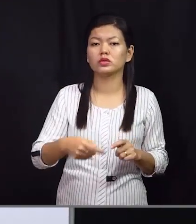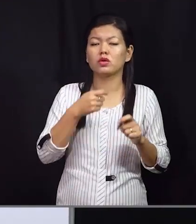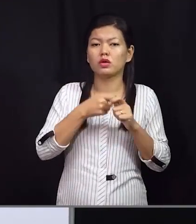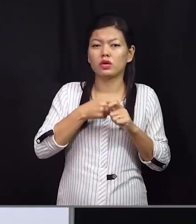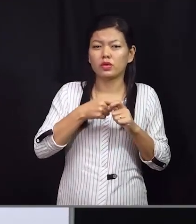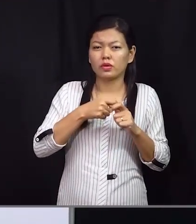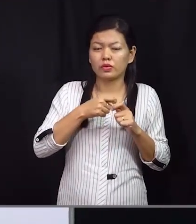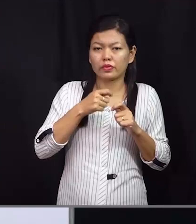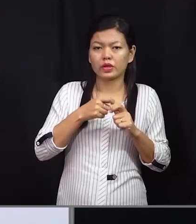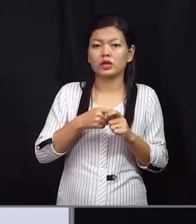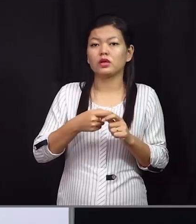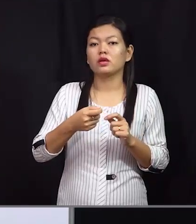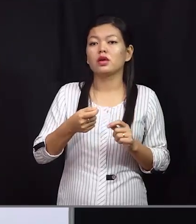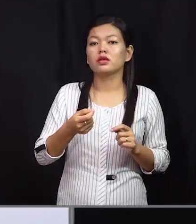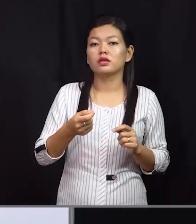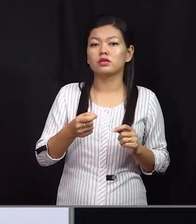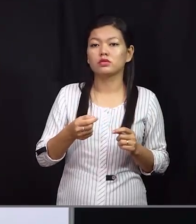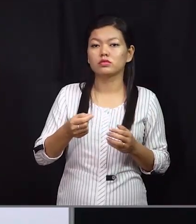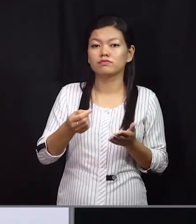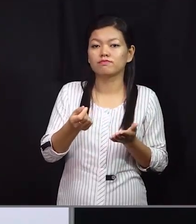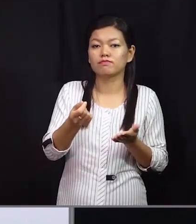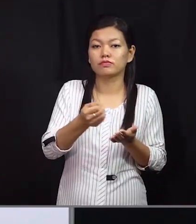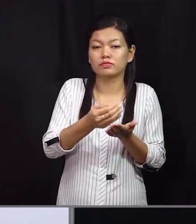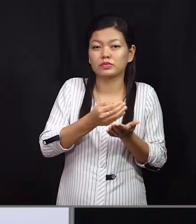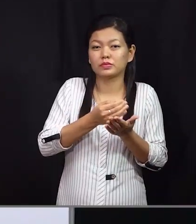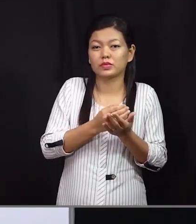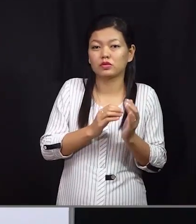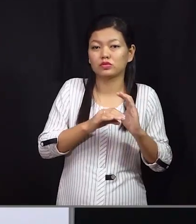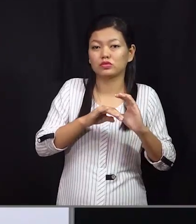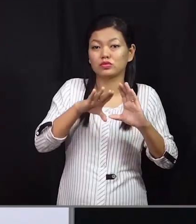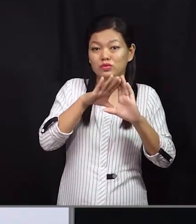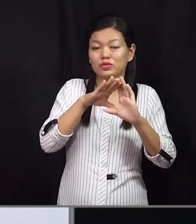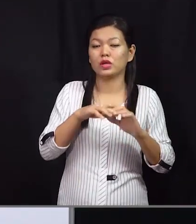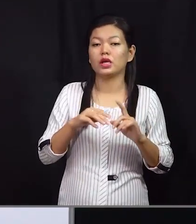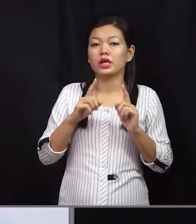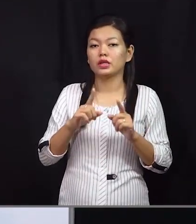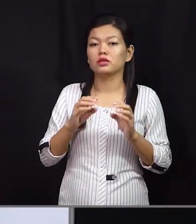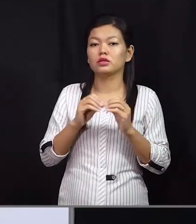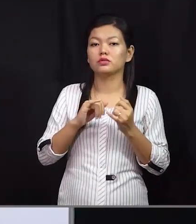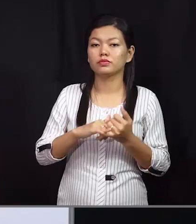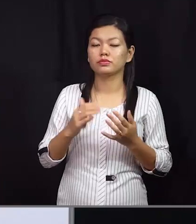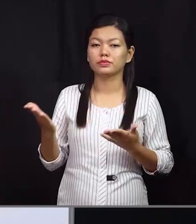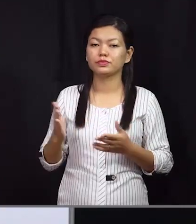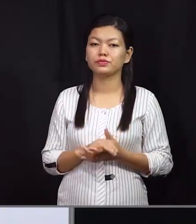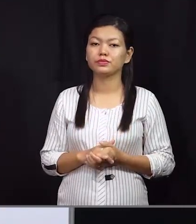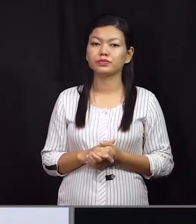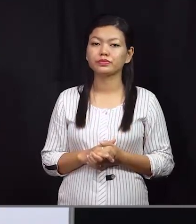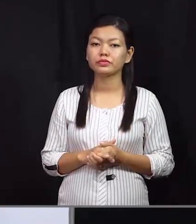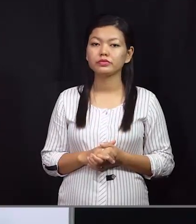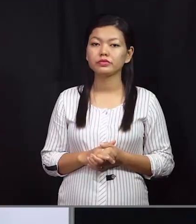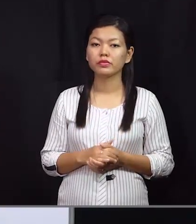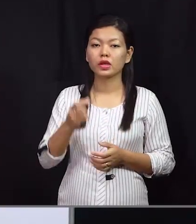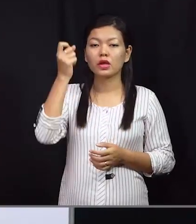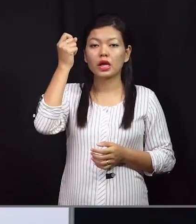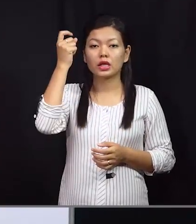sale of goods and services. Now, we will learn about these characteristics. Then you will understand more about this